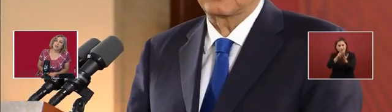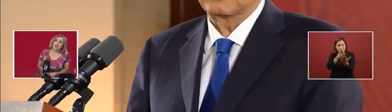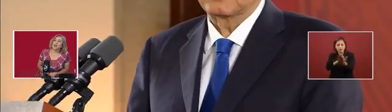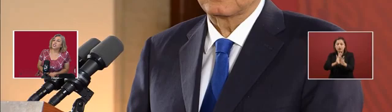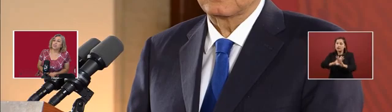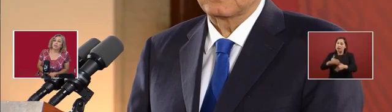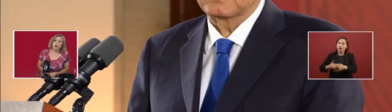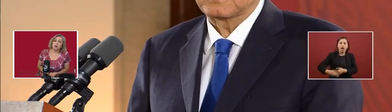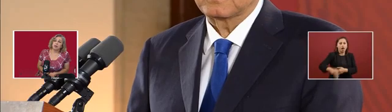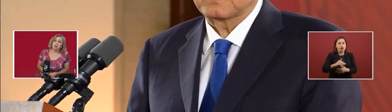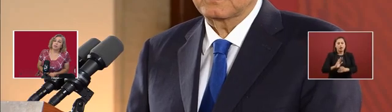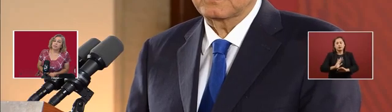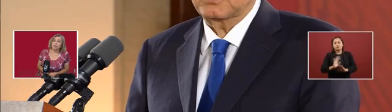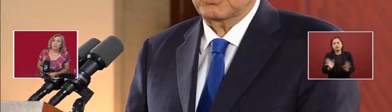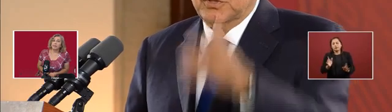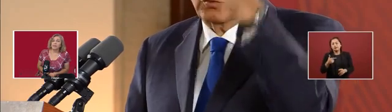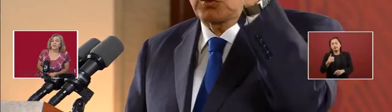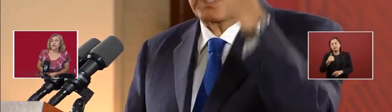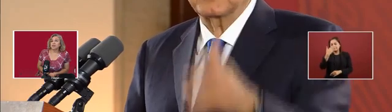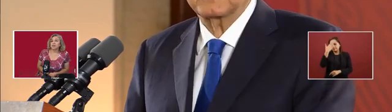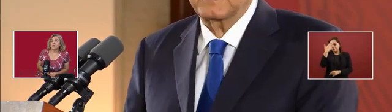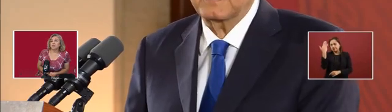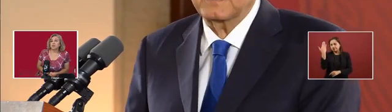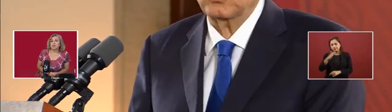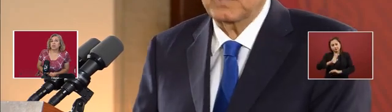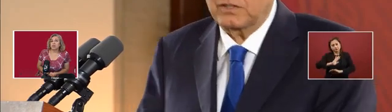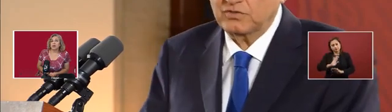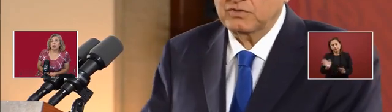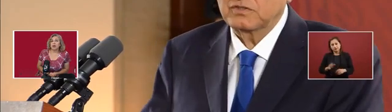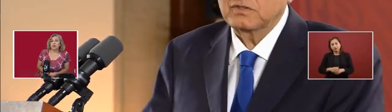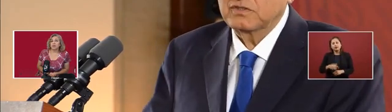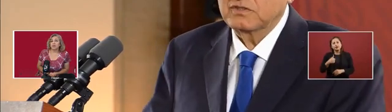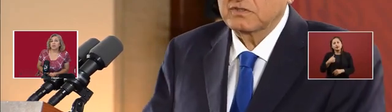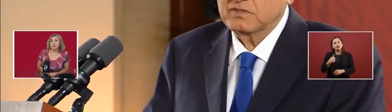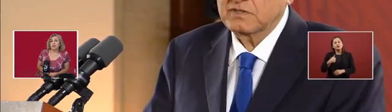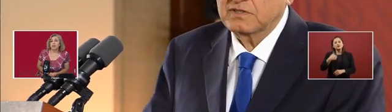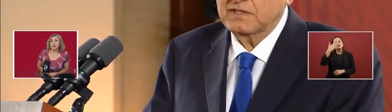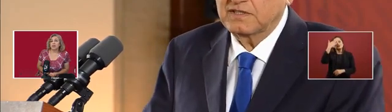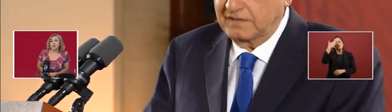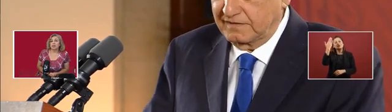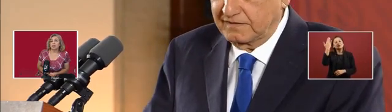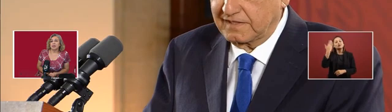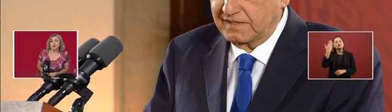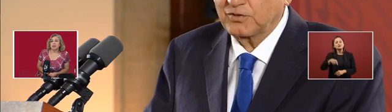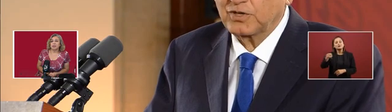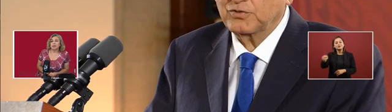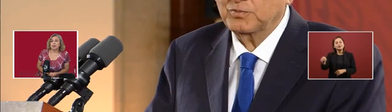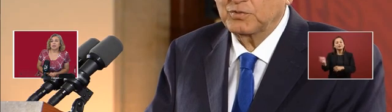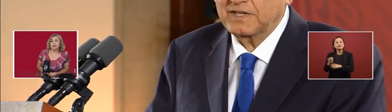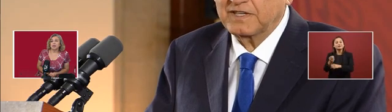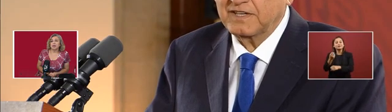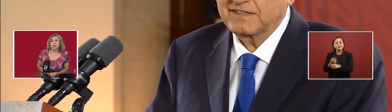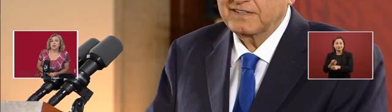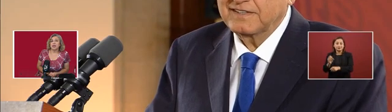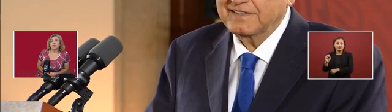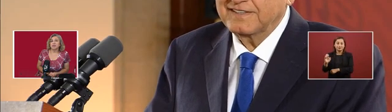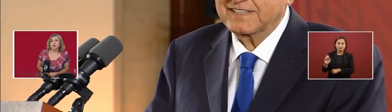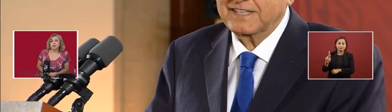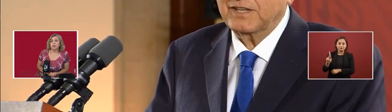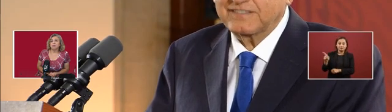Gracias, presidente. Buenos Thank días. you, Mr. Durante President. la crónica, dos historias. There's two stories. One